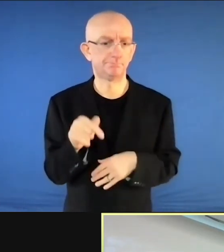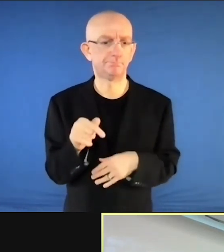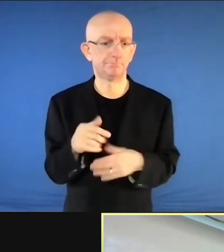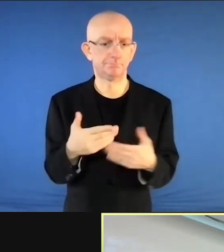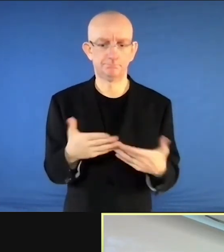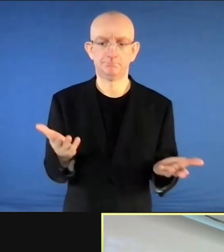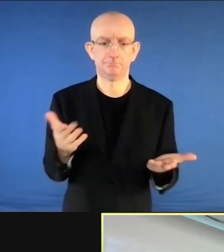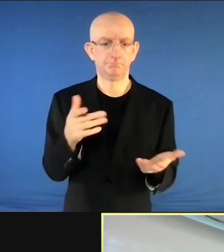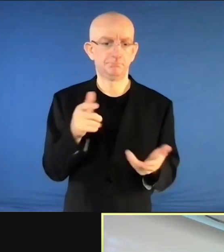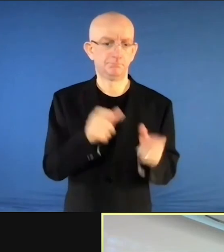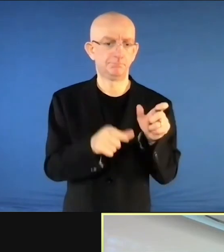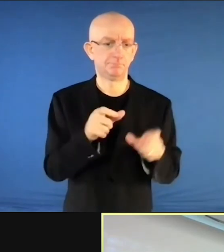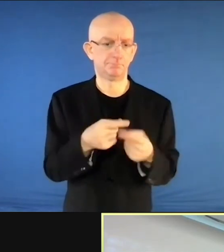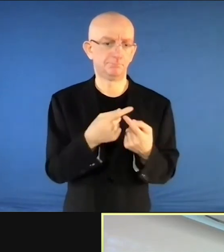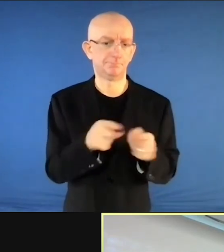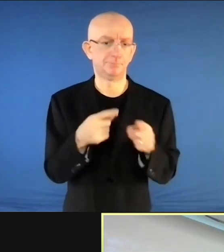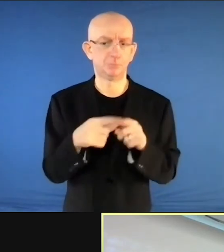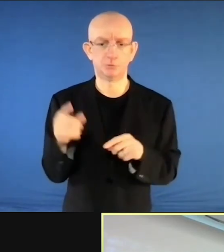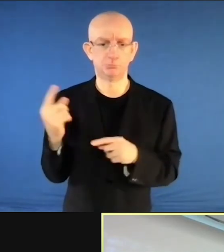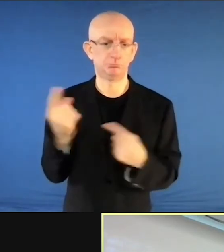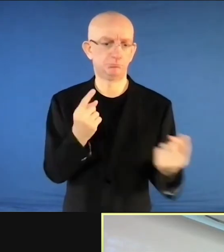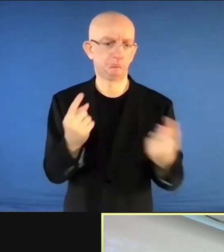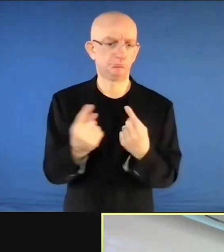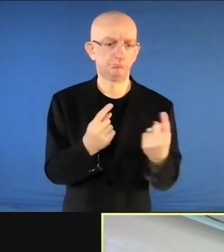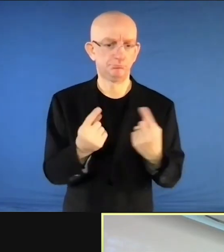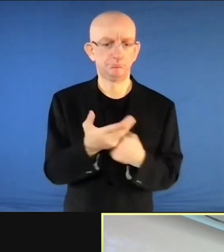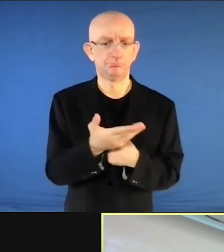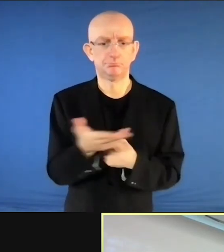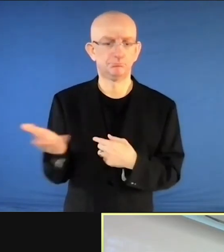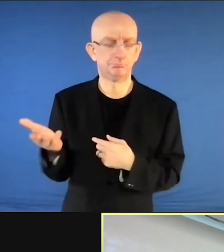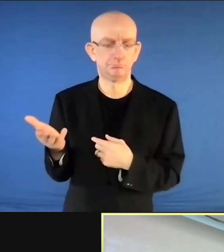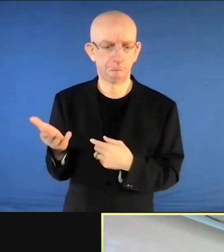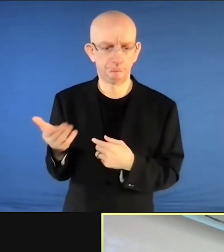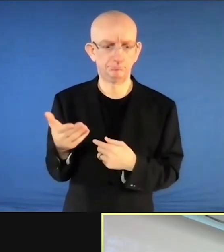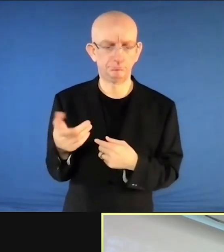can put together our diversity,